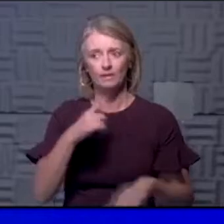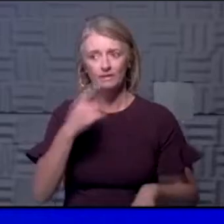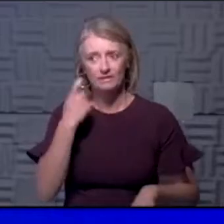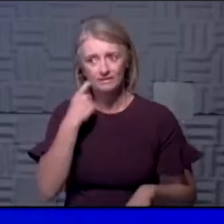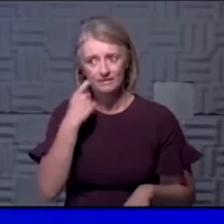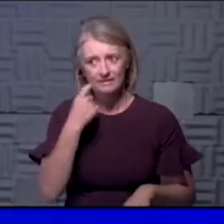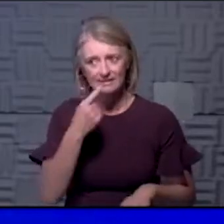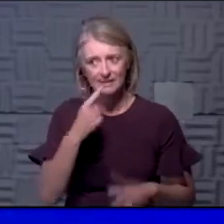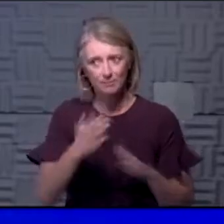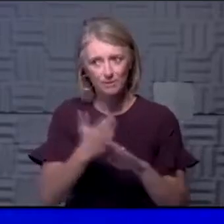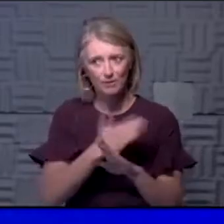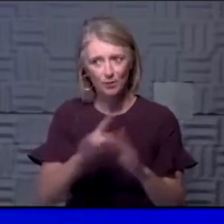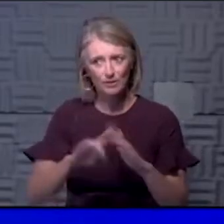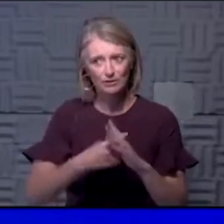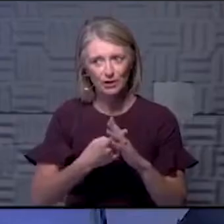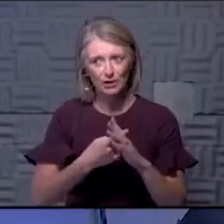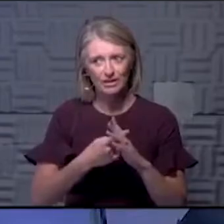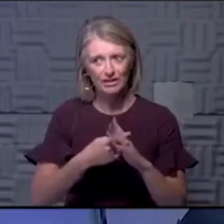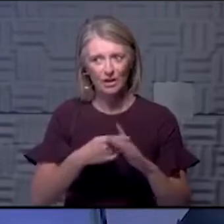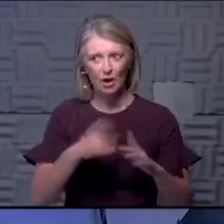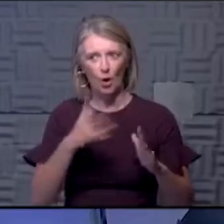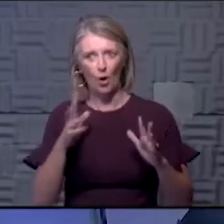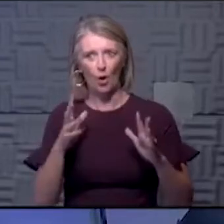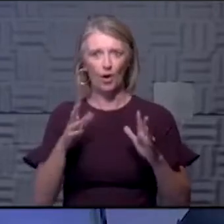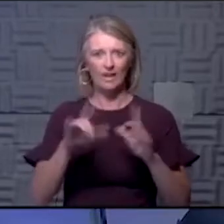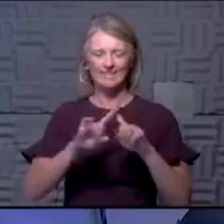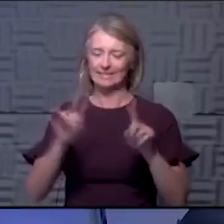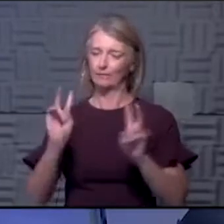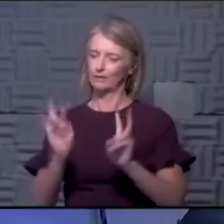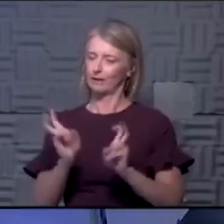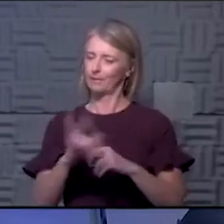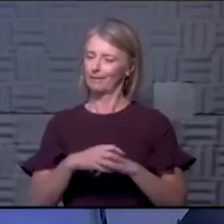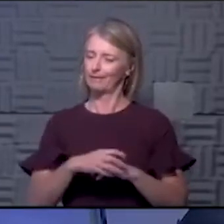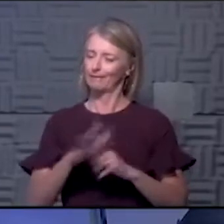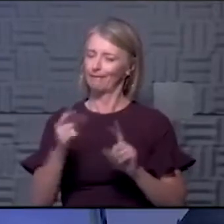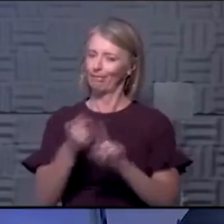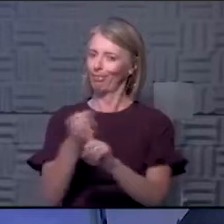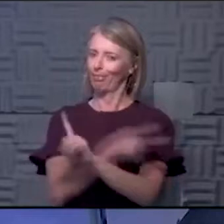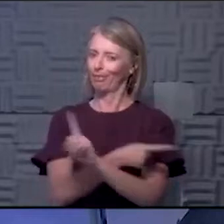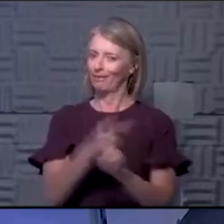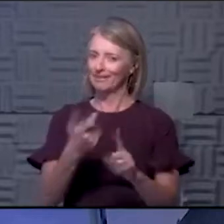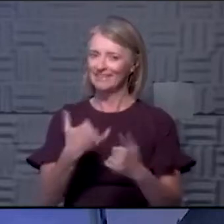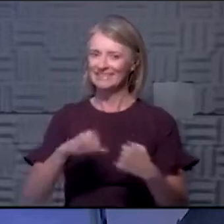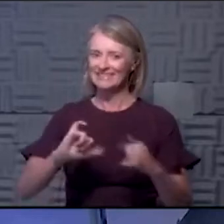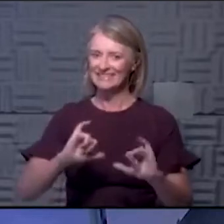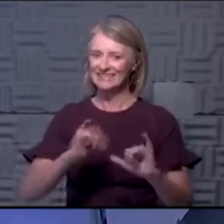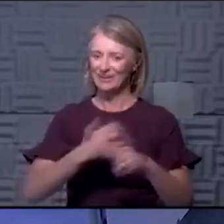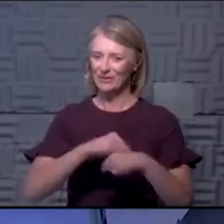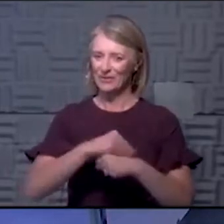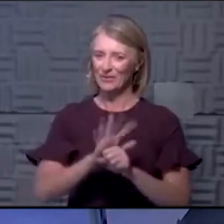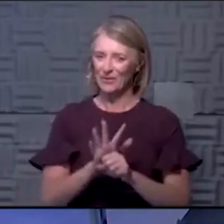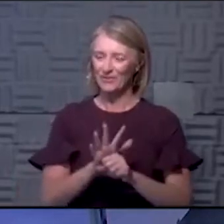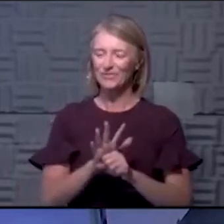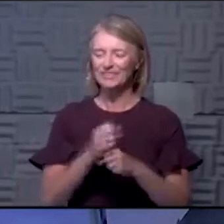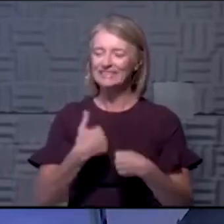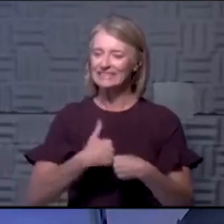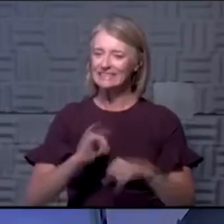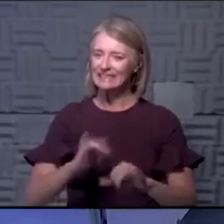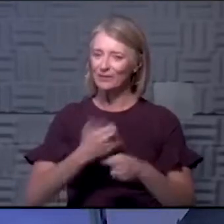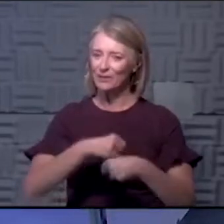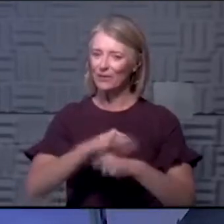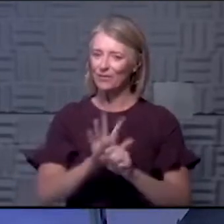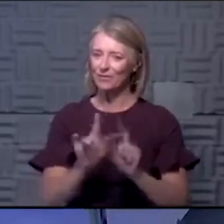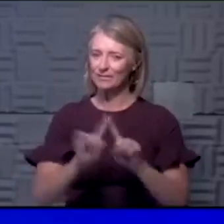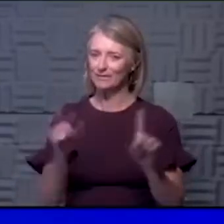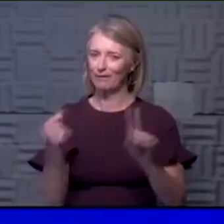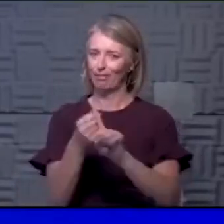just a minute ago before we started the broadcast. You were like, "Oh, that was a different topic." It was still COVID. Fear not, it was still COVID, but it was a little